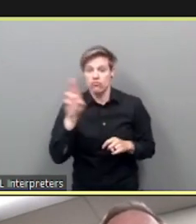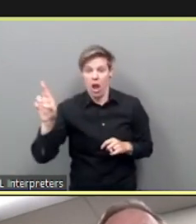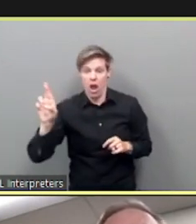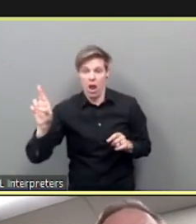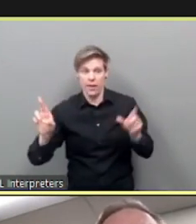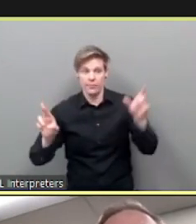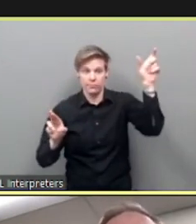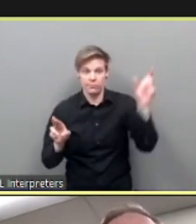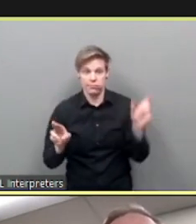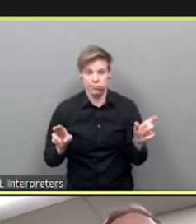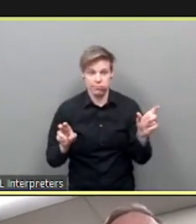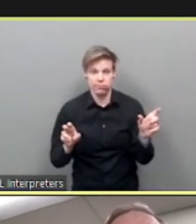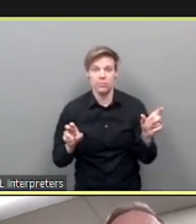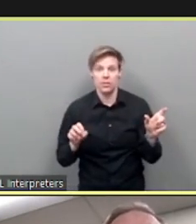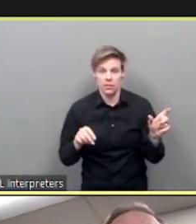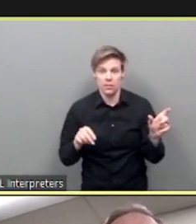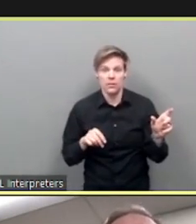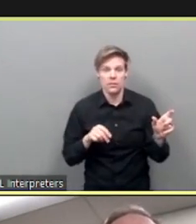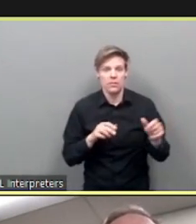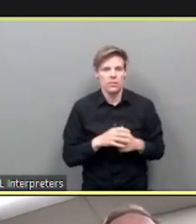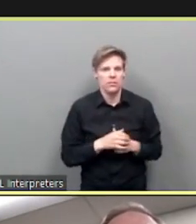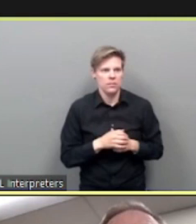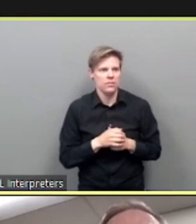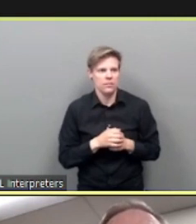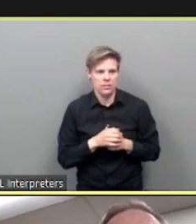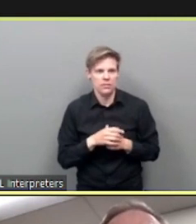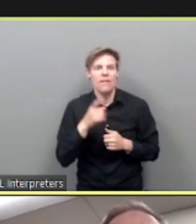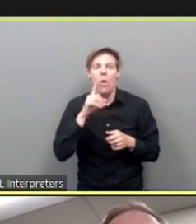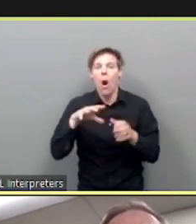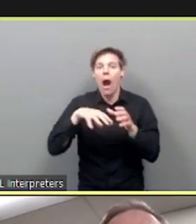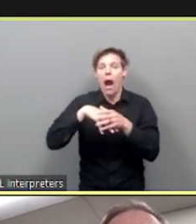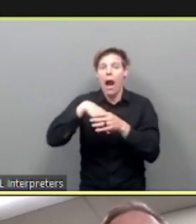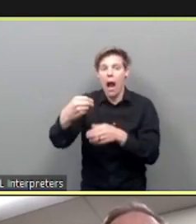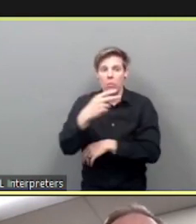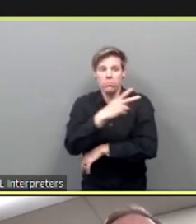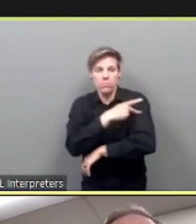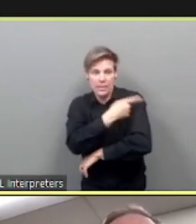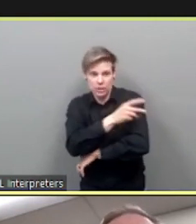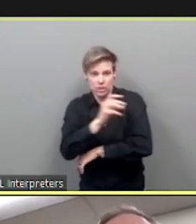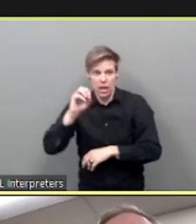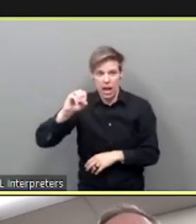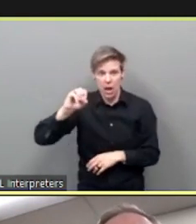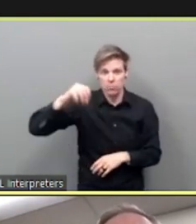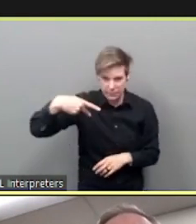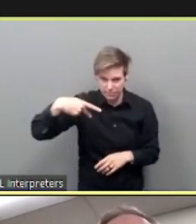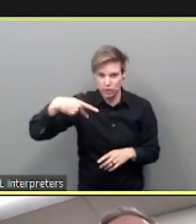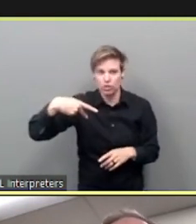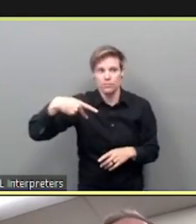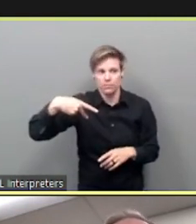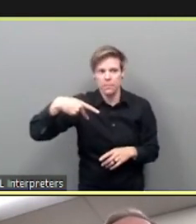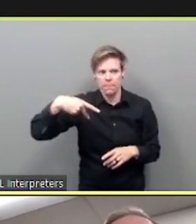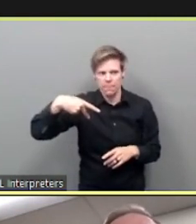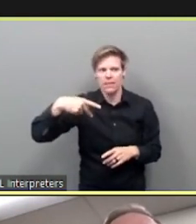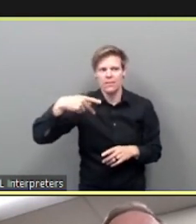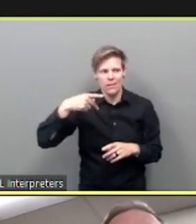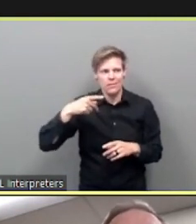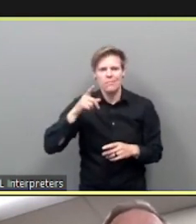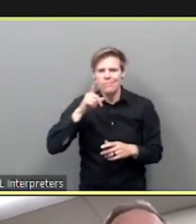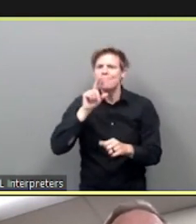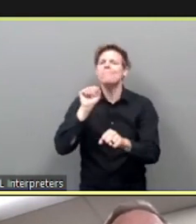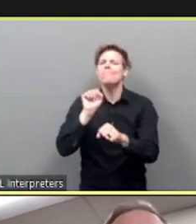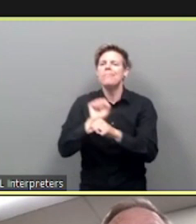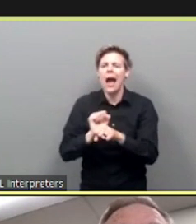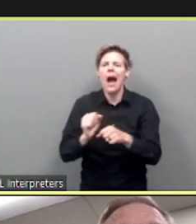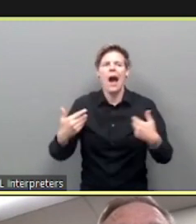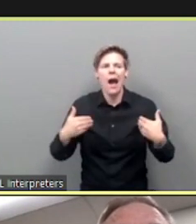as an outpatient for people who have symptoms of COVID, a positive test, of course, are 65